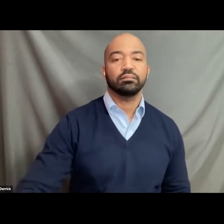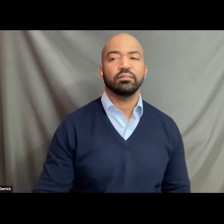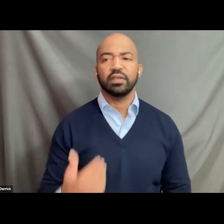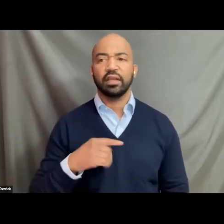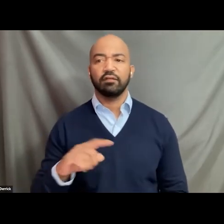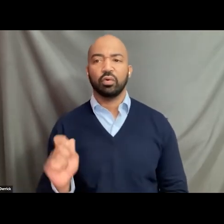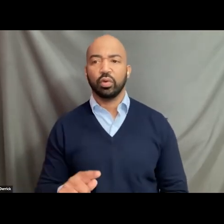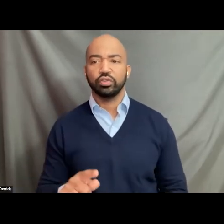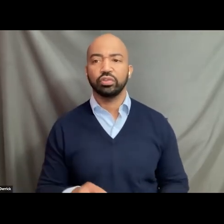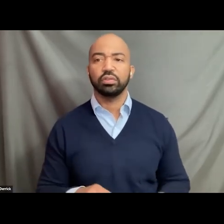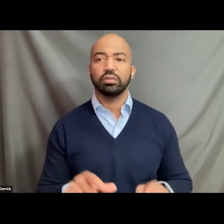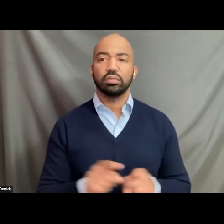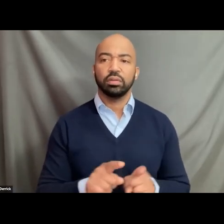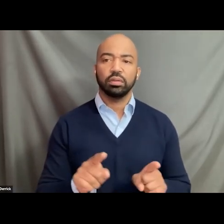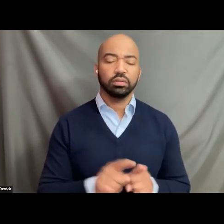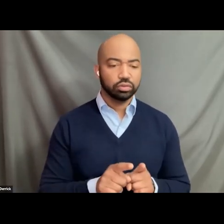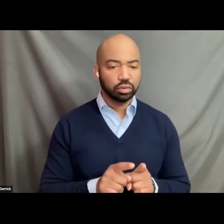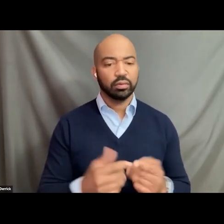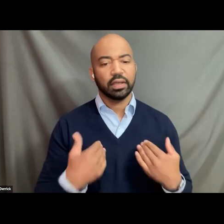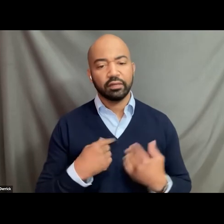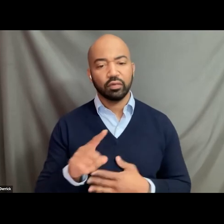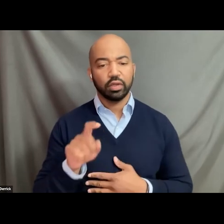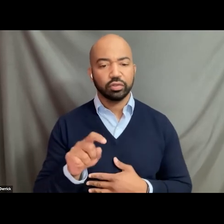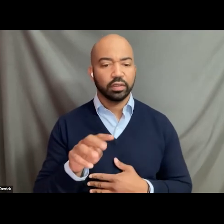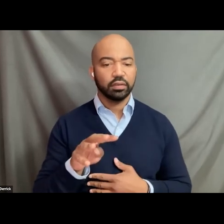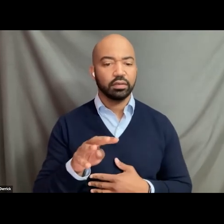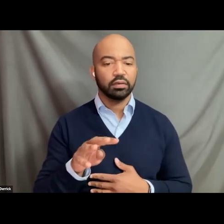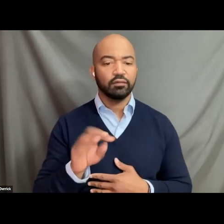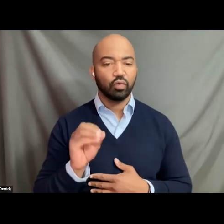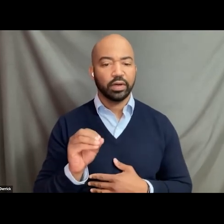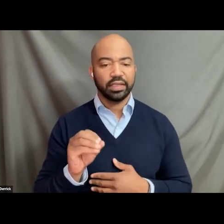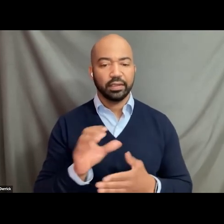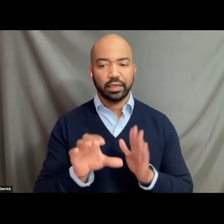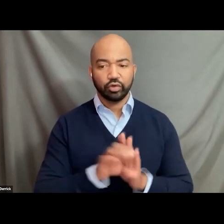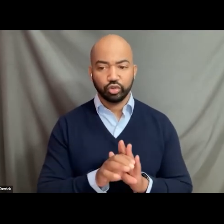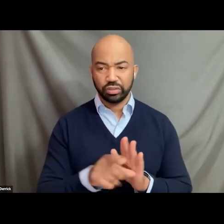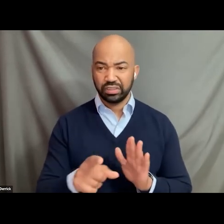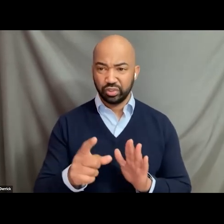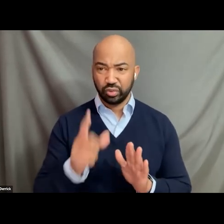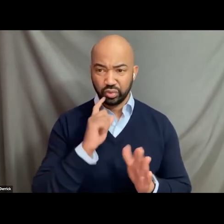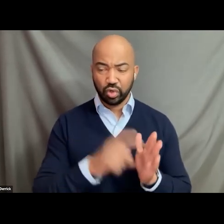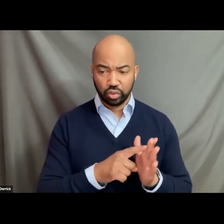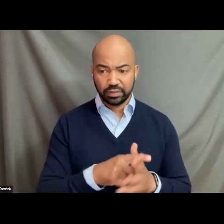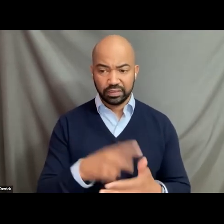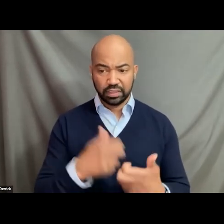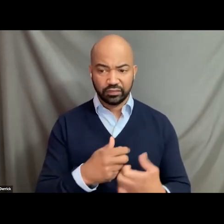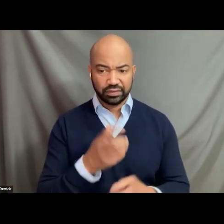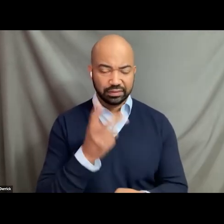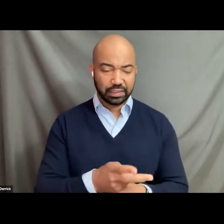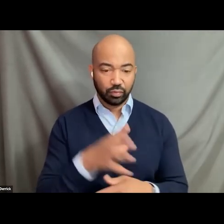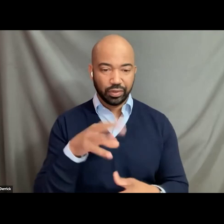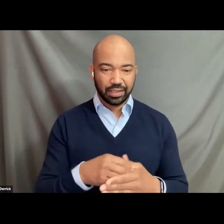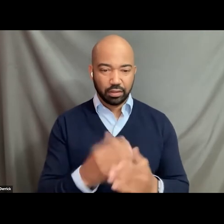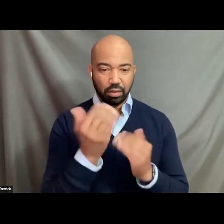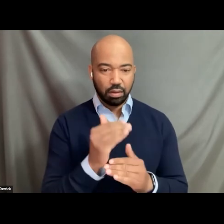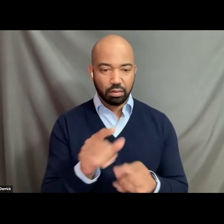is supposed to be approximately 140 characters. Have you found it challenging to stay within those parameters and still